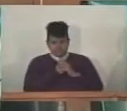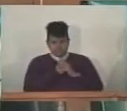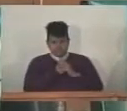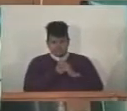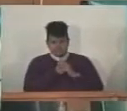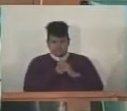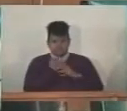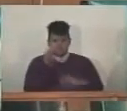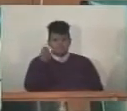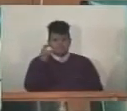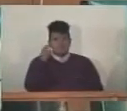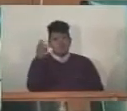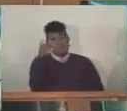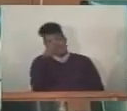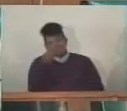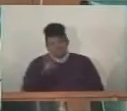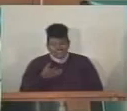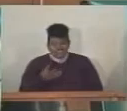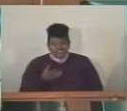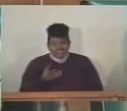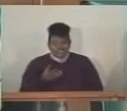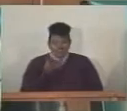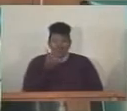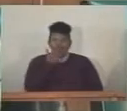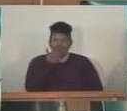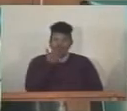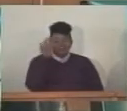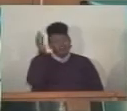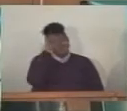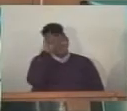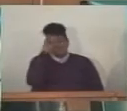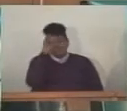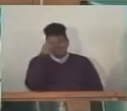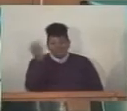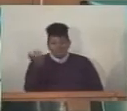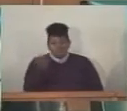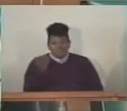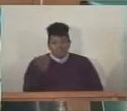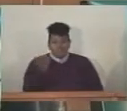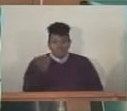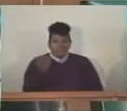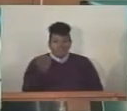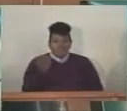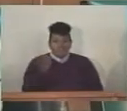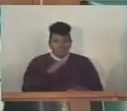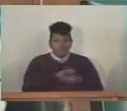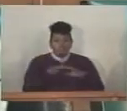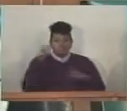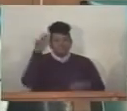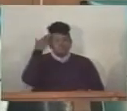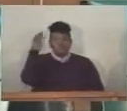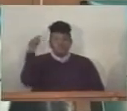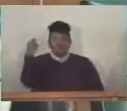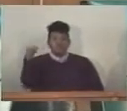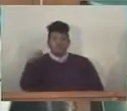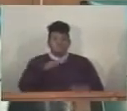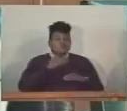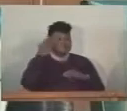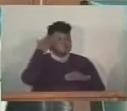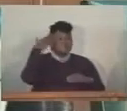or gunshot knows no color. It doesn't know green, it doesn't know